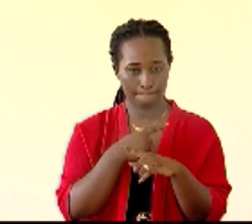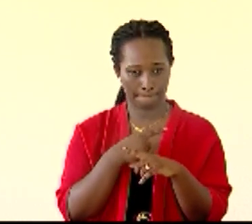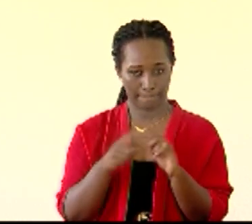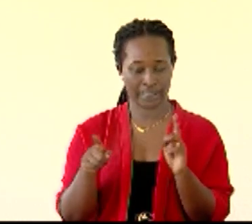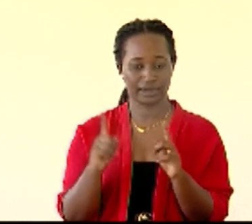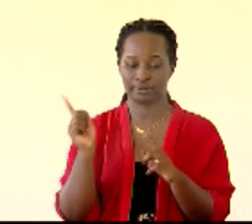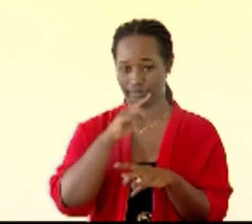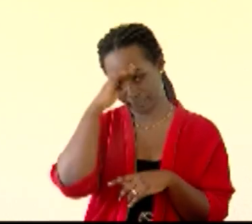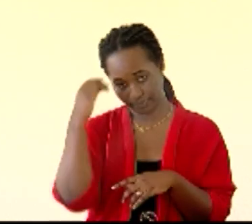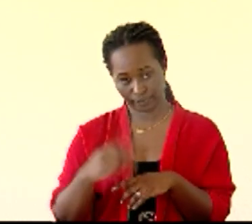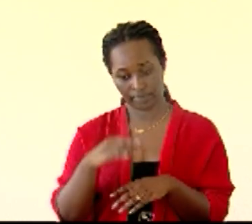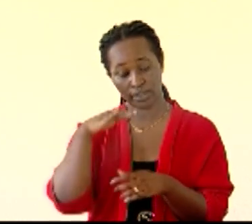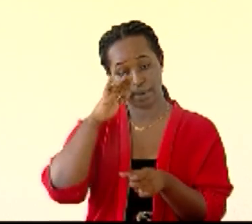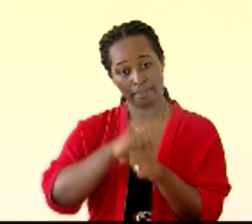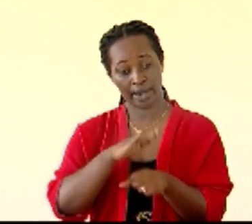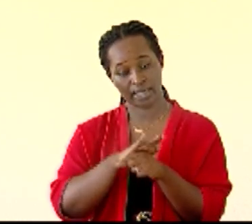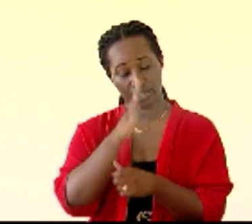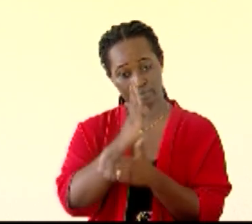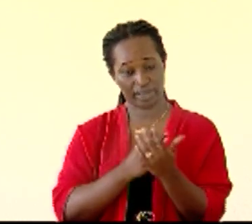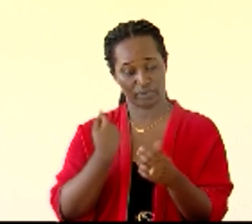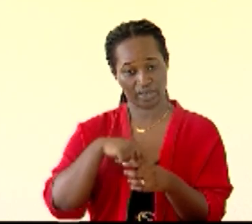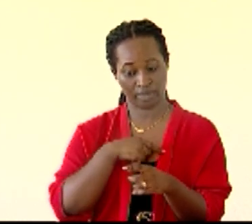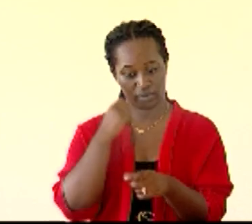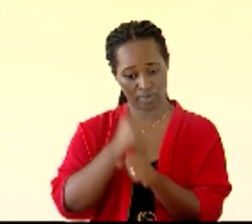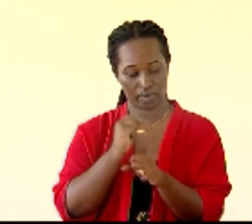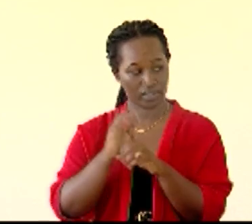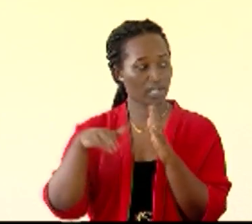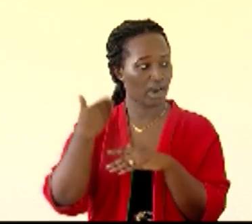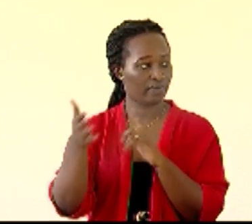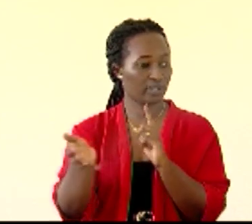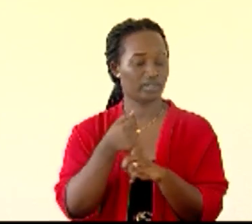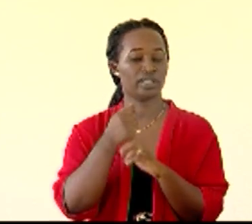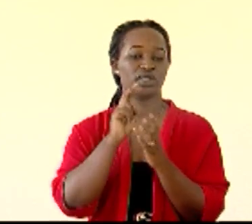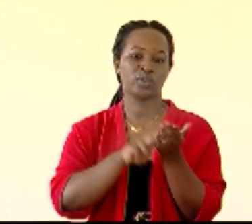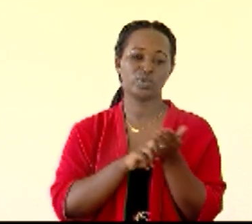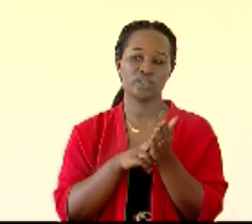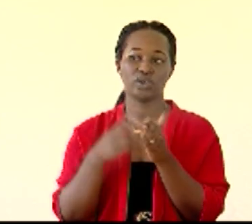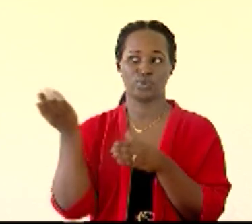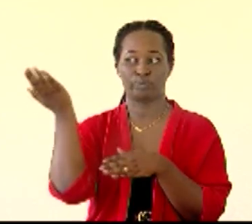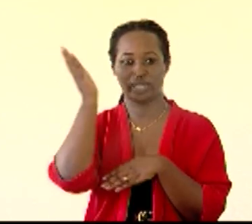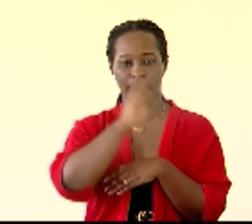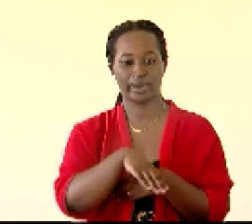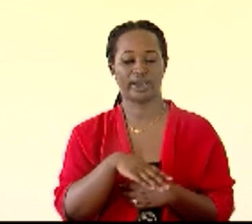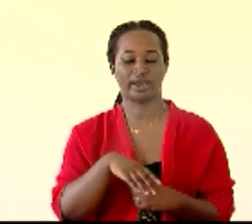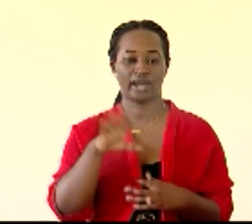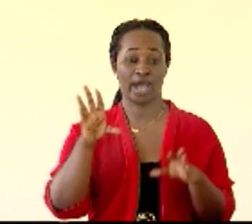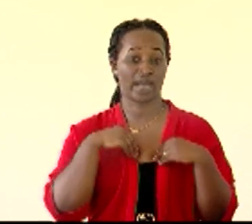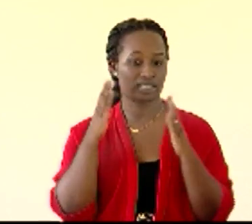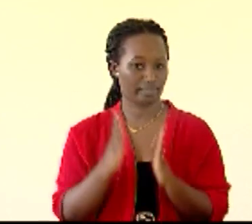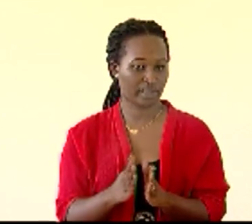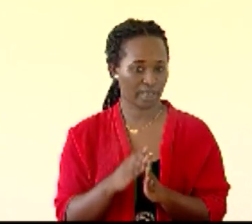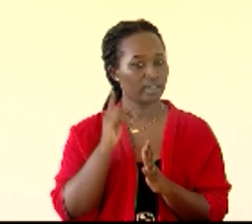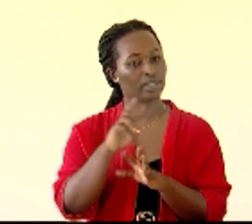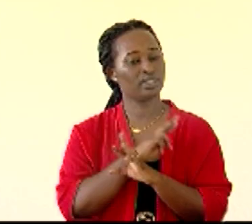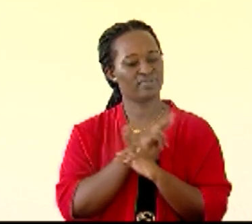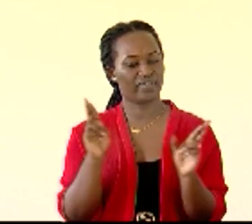cost. Much of what we have produced after receiving it is used to bring back the acceptor. So it's very important. So when